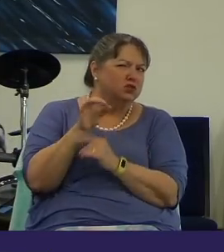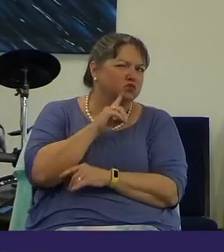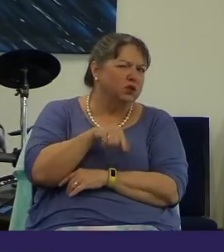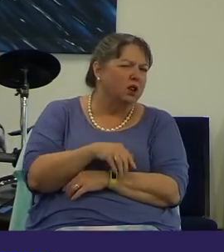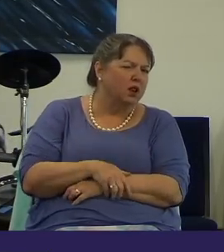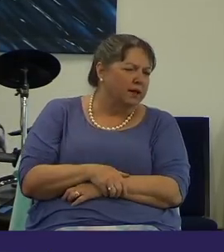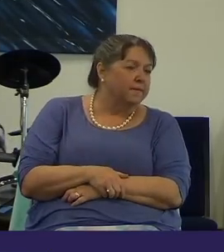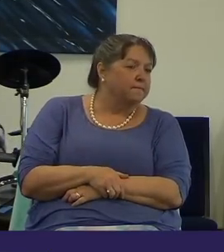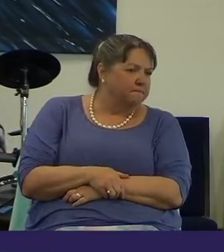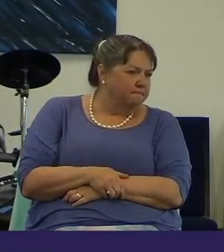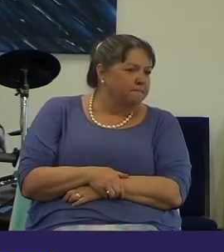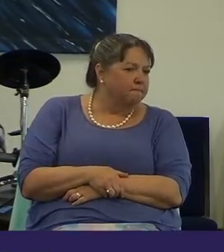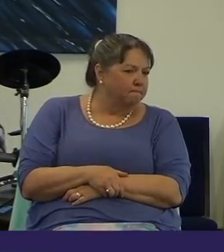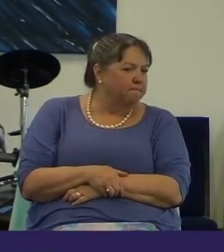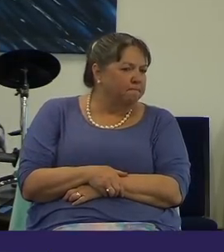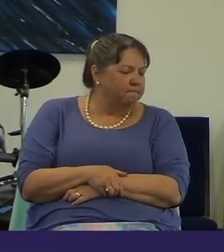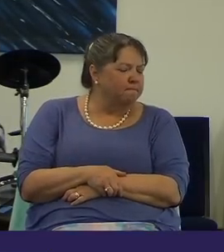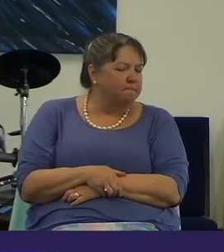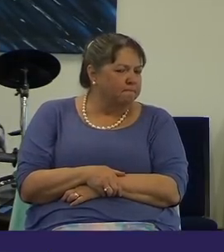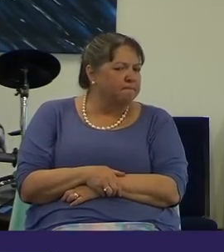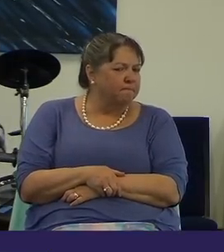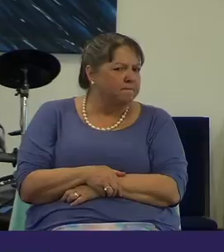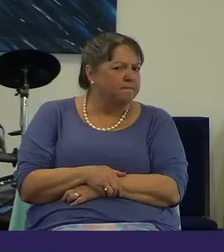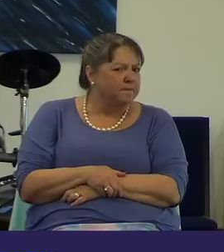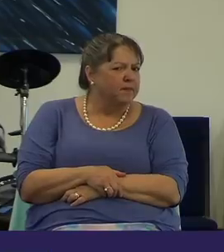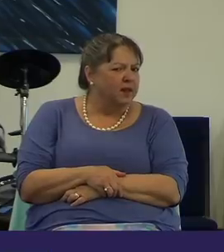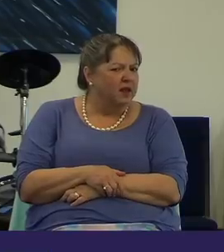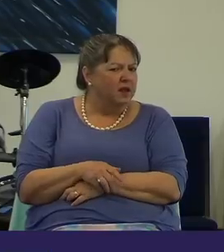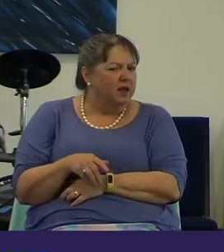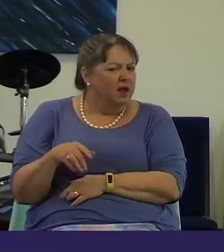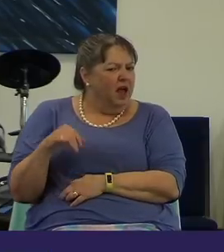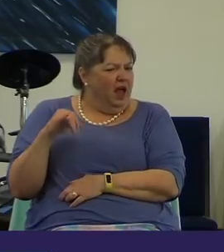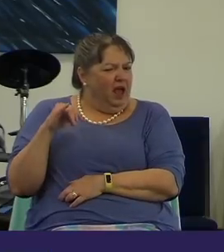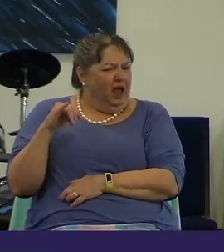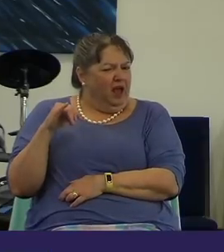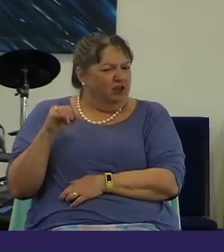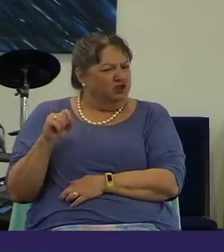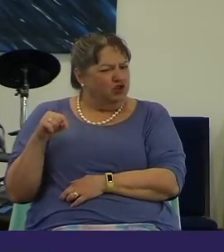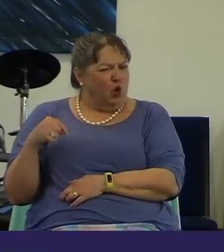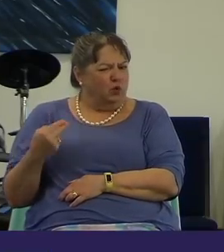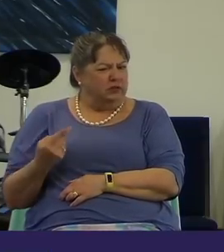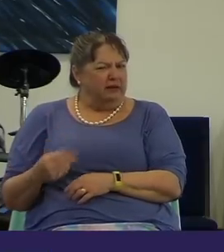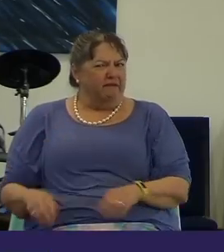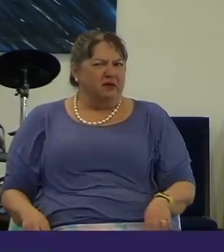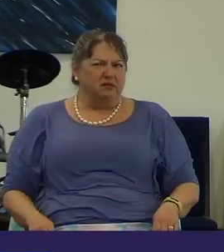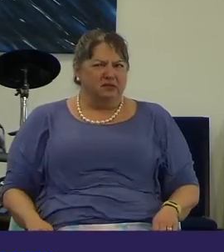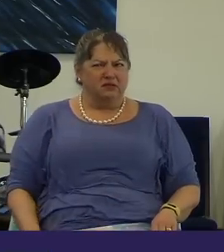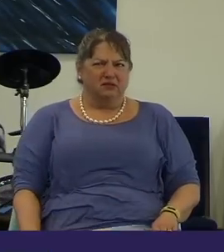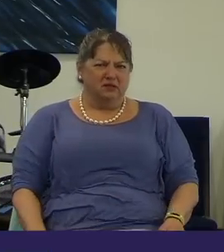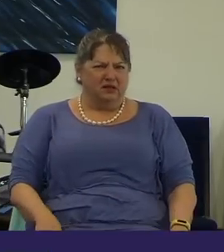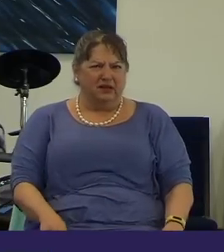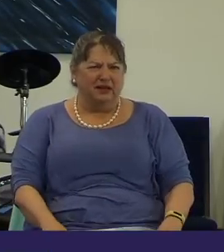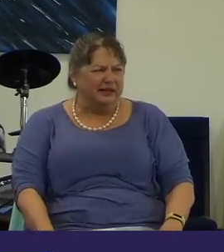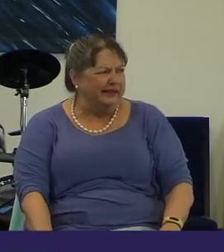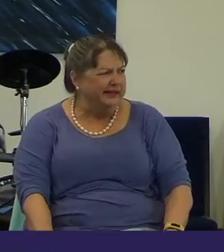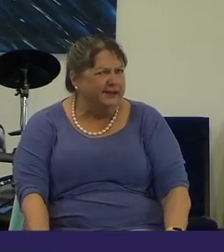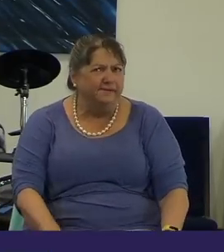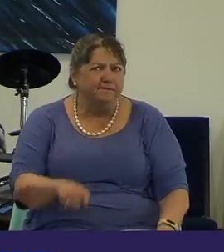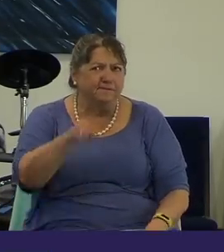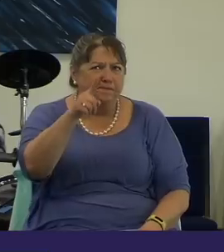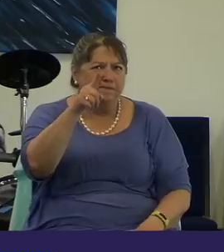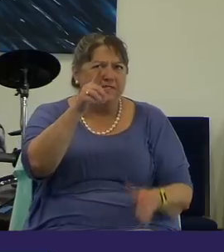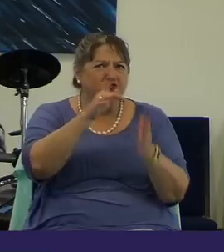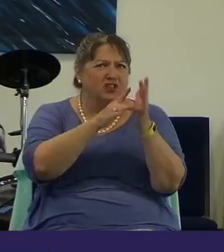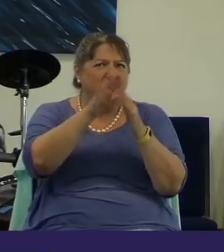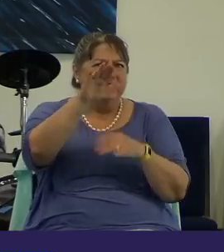And when he found out that Jesus died, I would imagine that he developed enough courage within himself to go to Pilate and tell Pilate if he